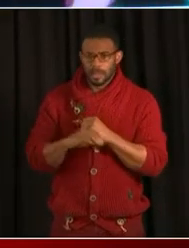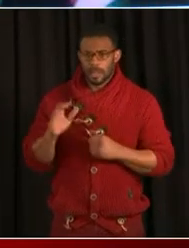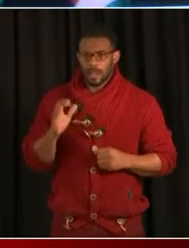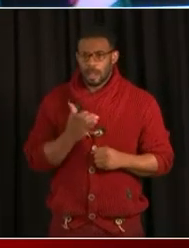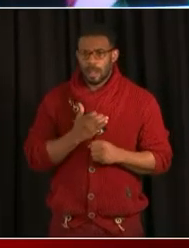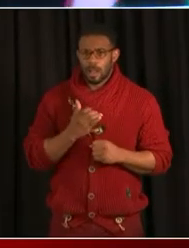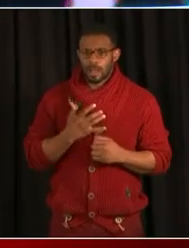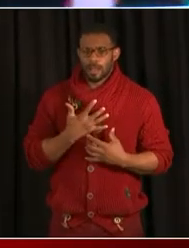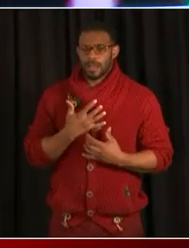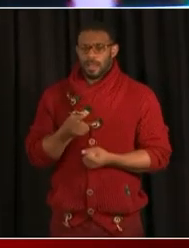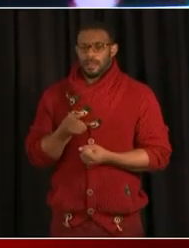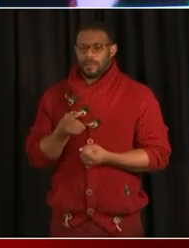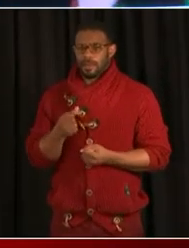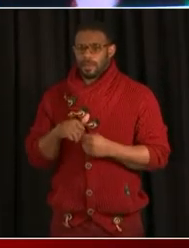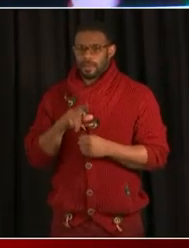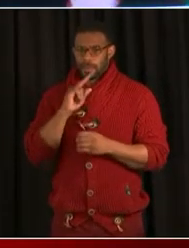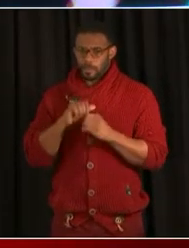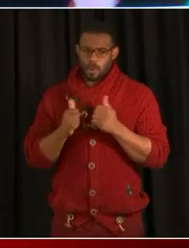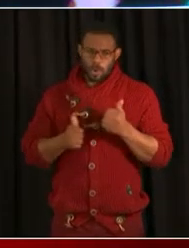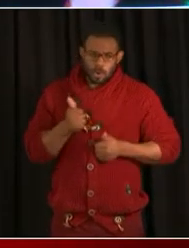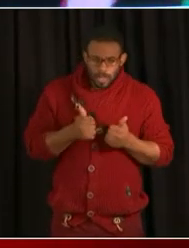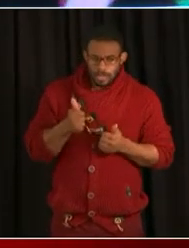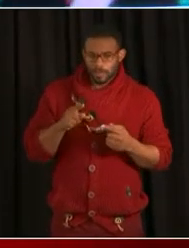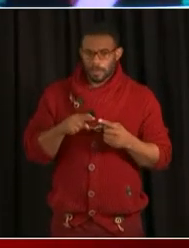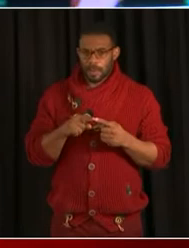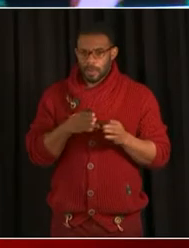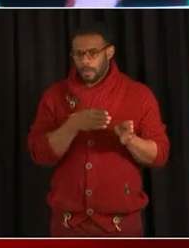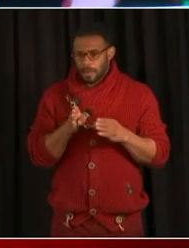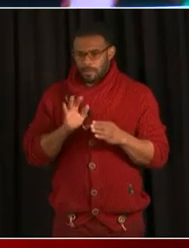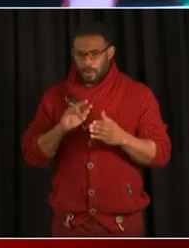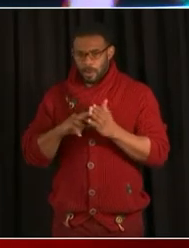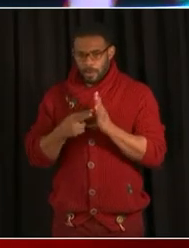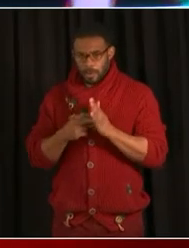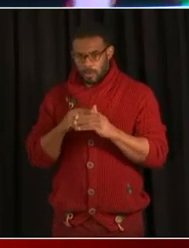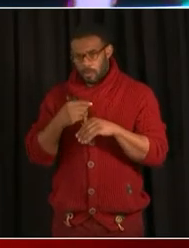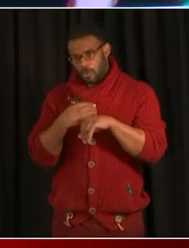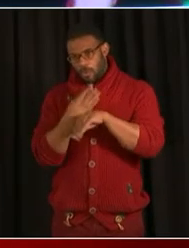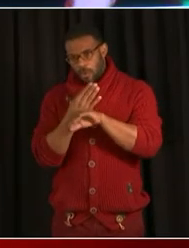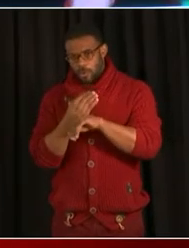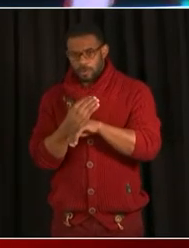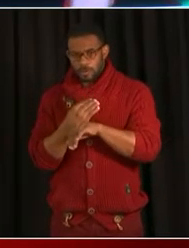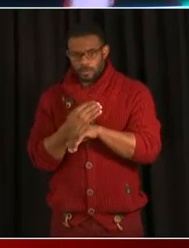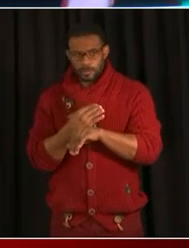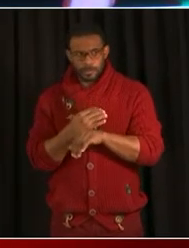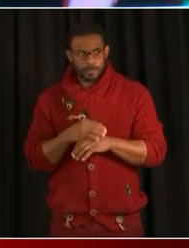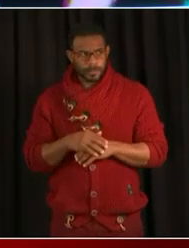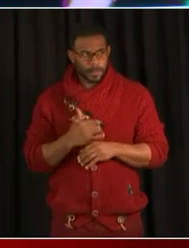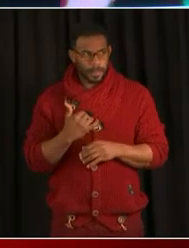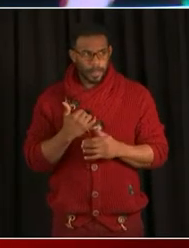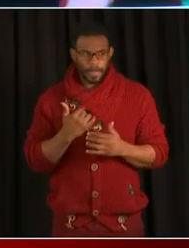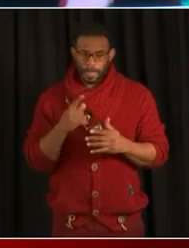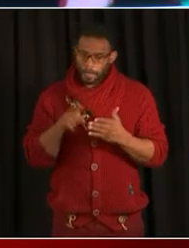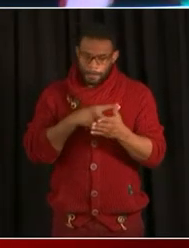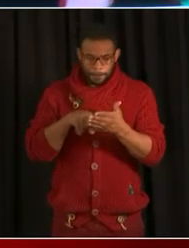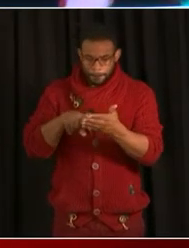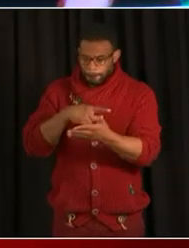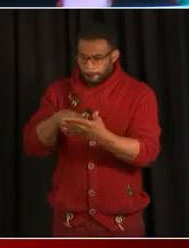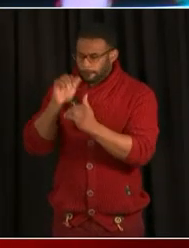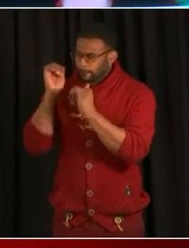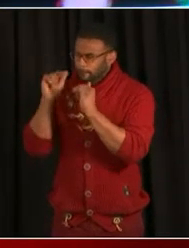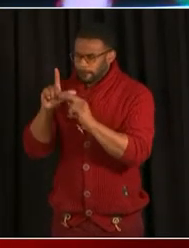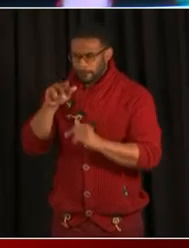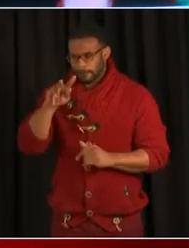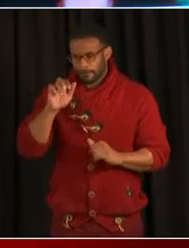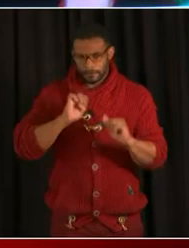our confidence in being more aggressive about pivoting our programs to virtual. We canceled all of our